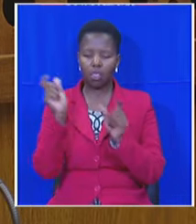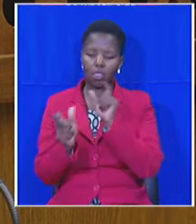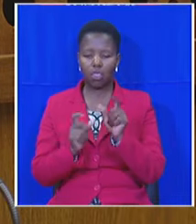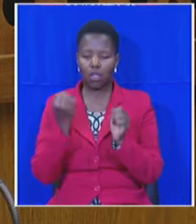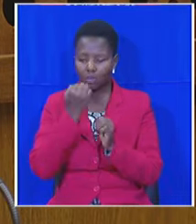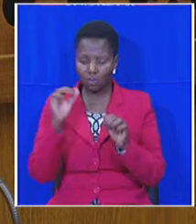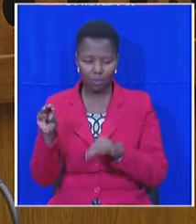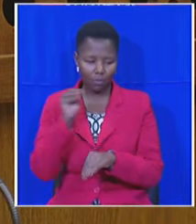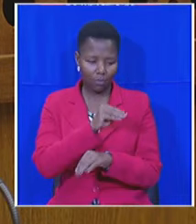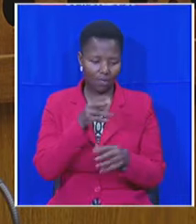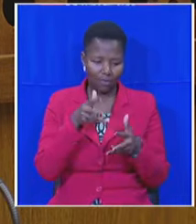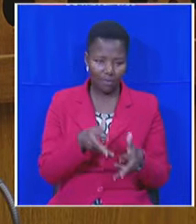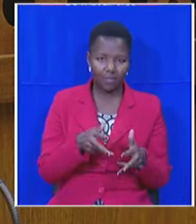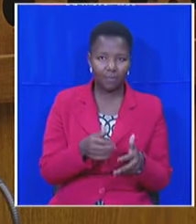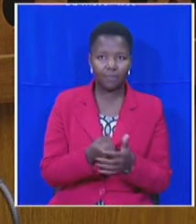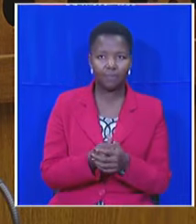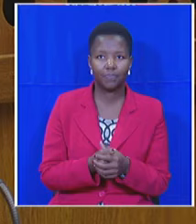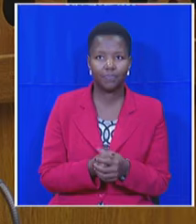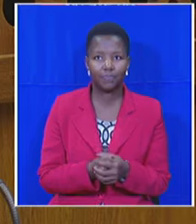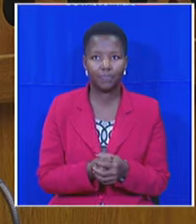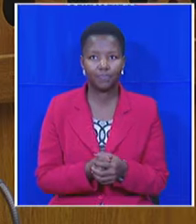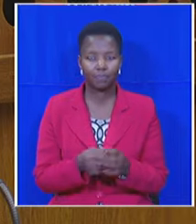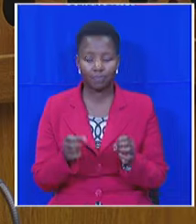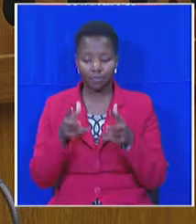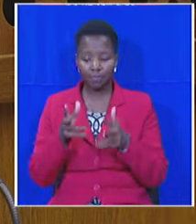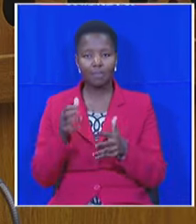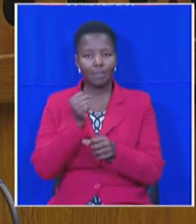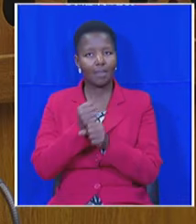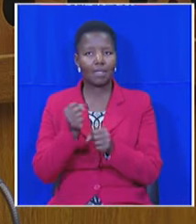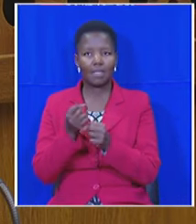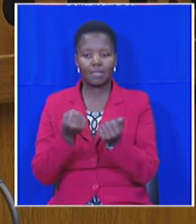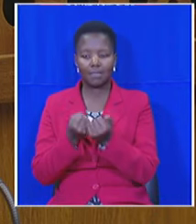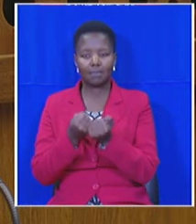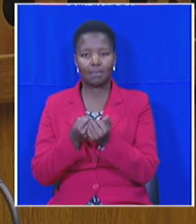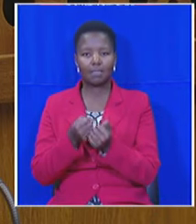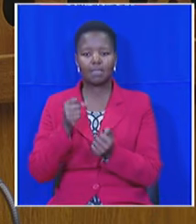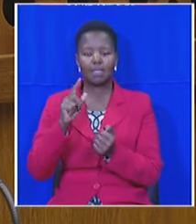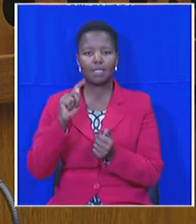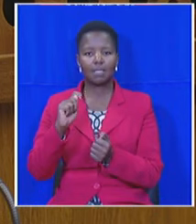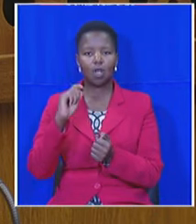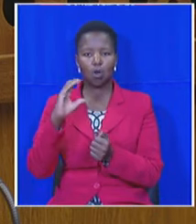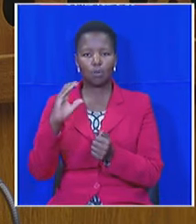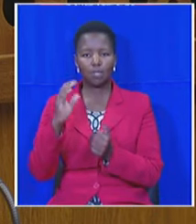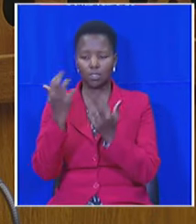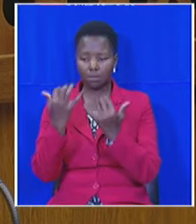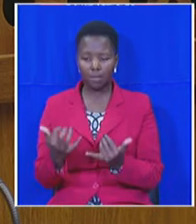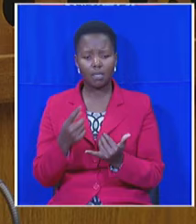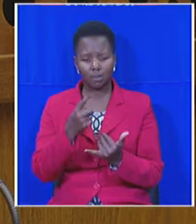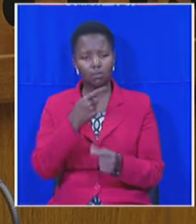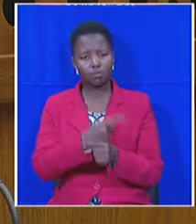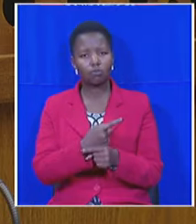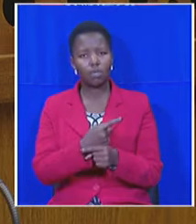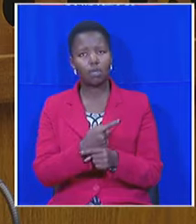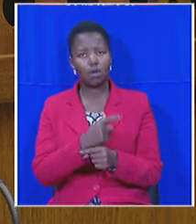sit, bemoaned the fact that the DA hasn't supported a single telecommunications budget. She's right, and here's another